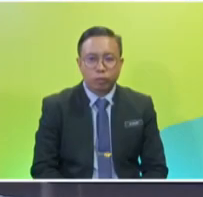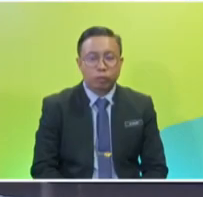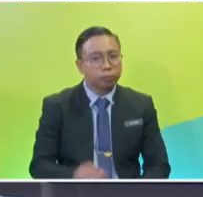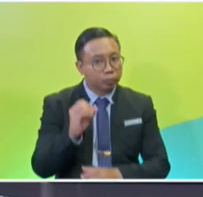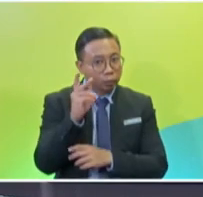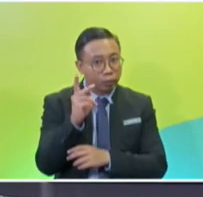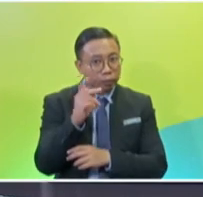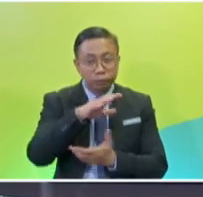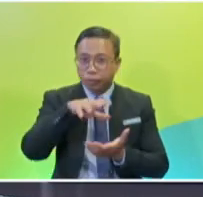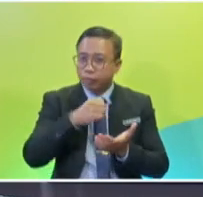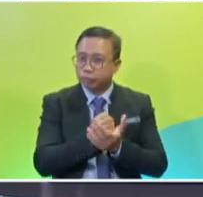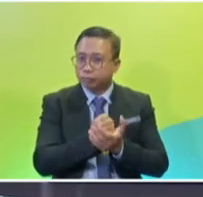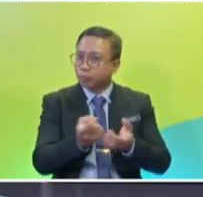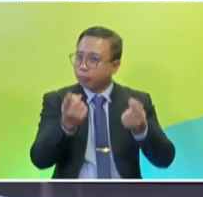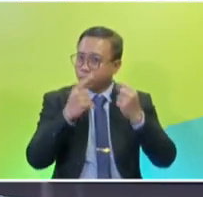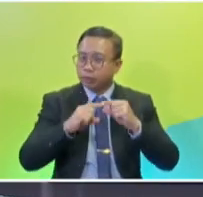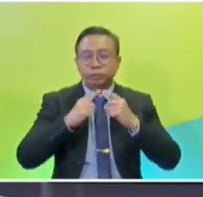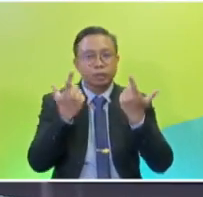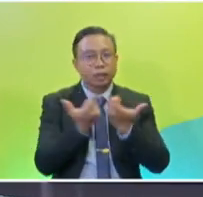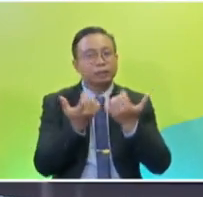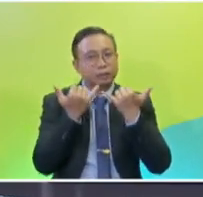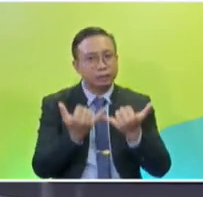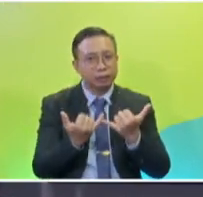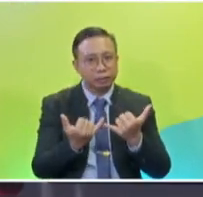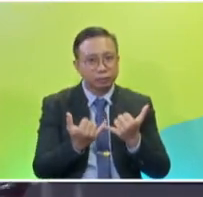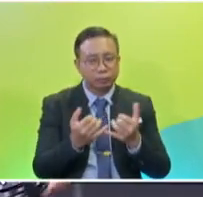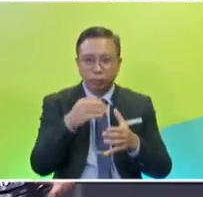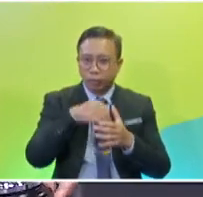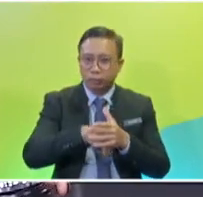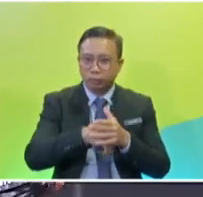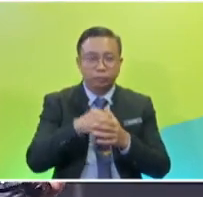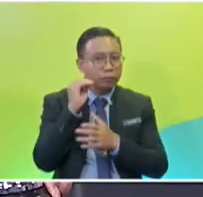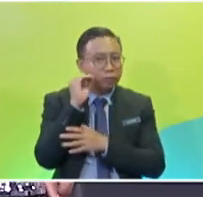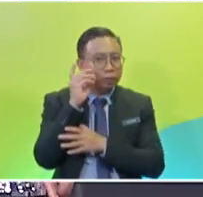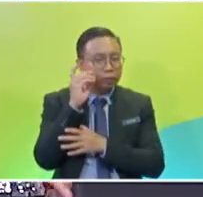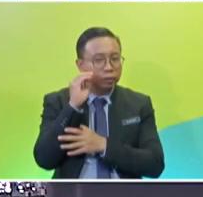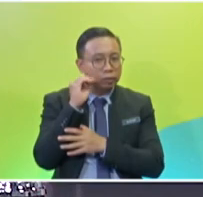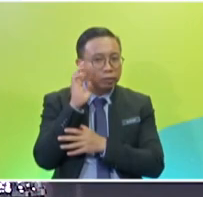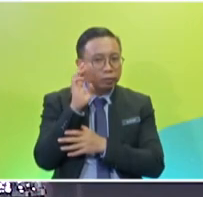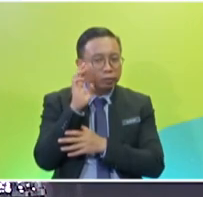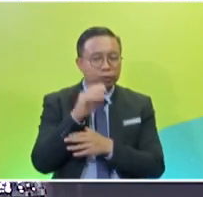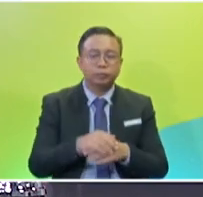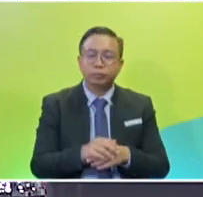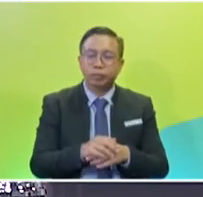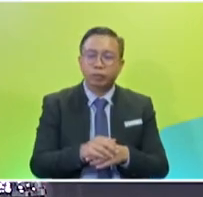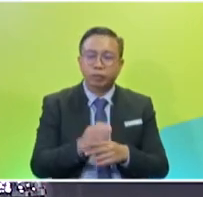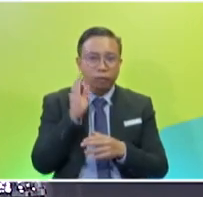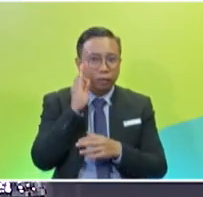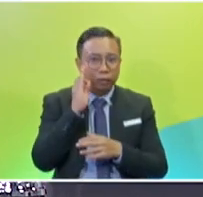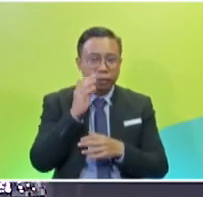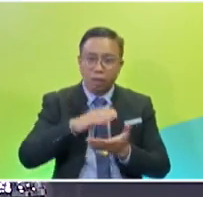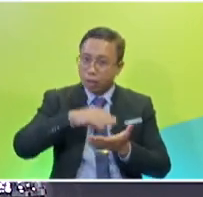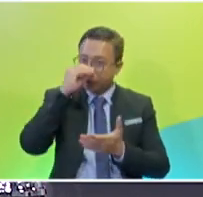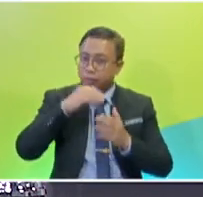Okay, everyone, come back to class now. Class is in session with Madam Farah Liza today, and today we are learning Bahasa